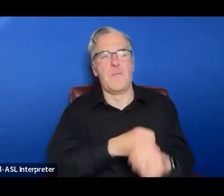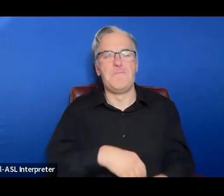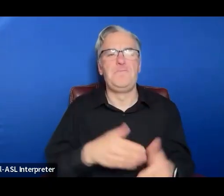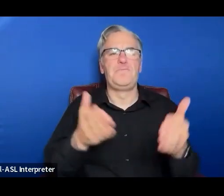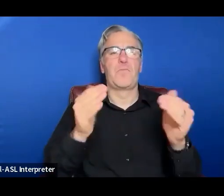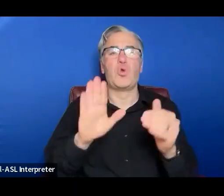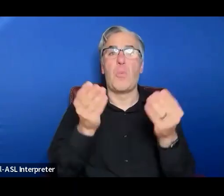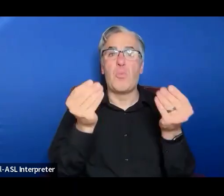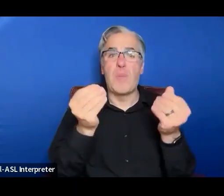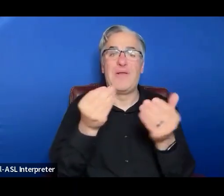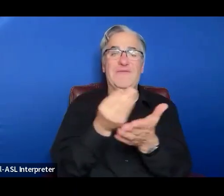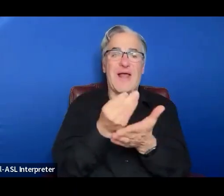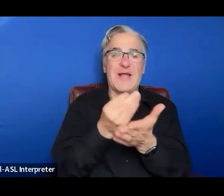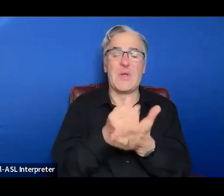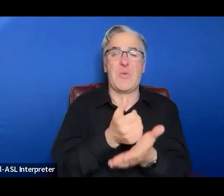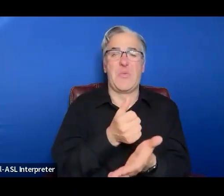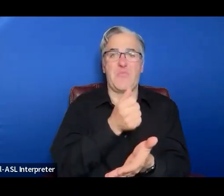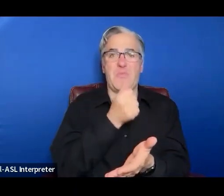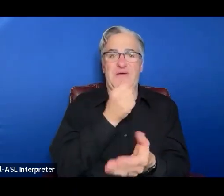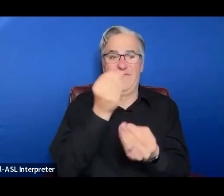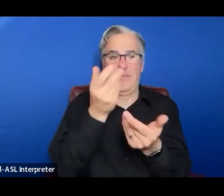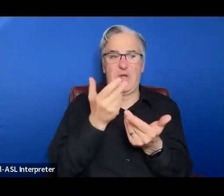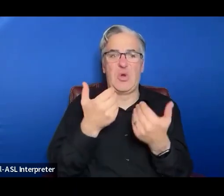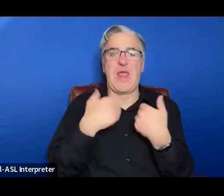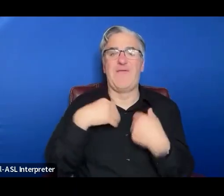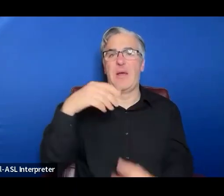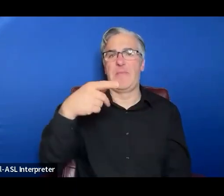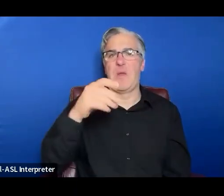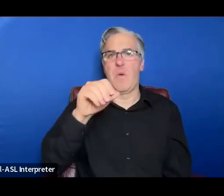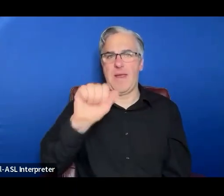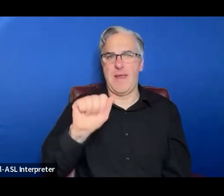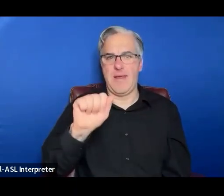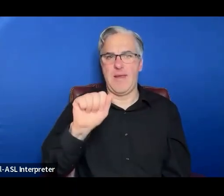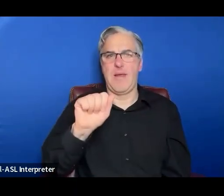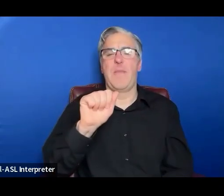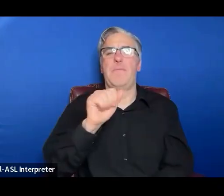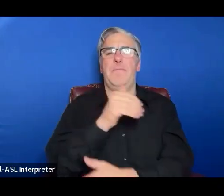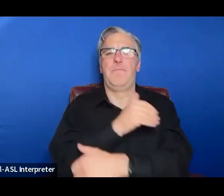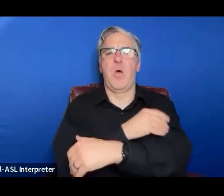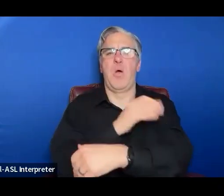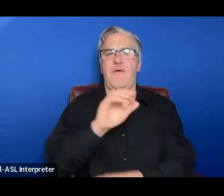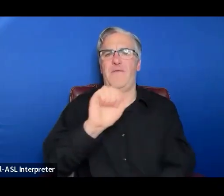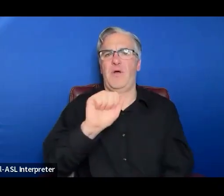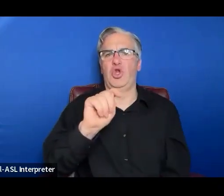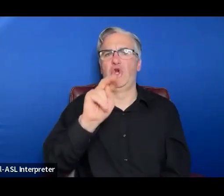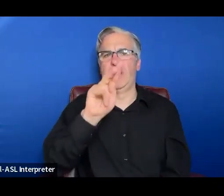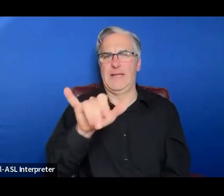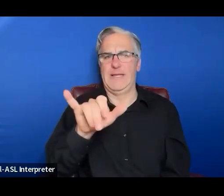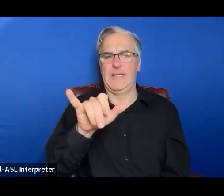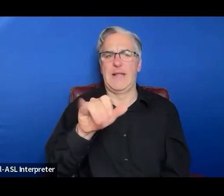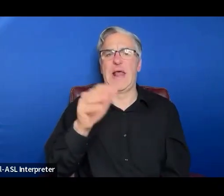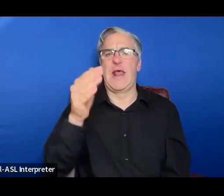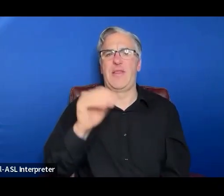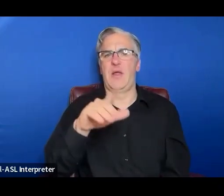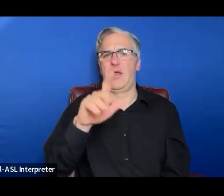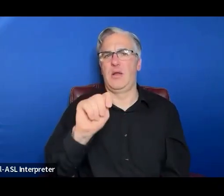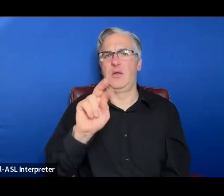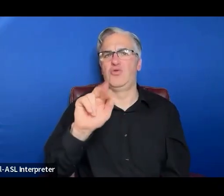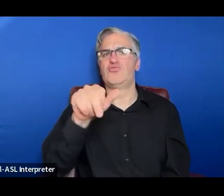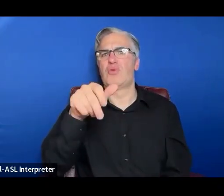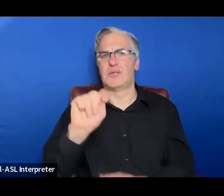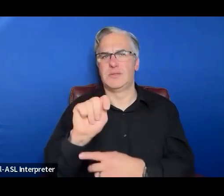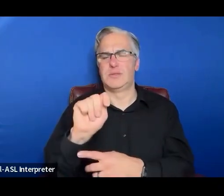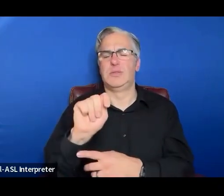private information, you have power of attorney and trust. And trust straddles both during